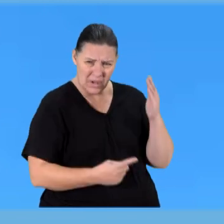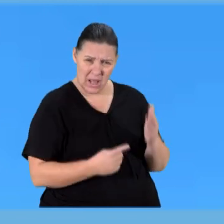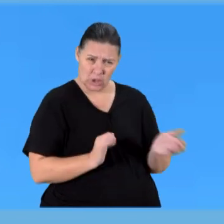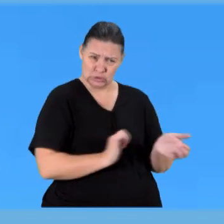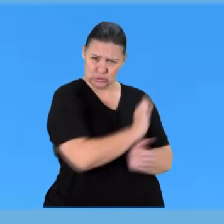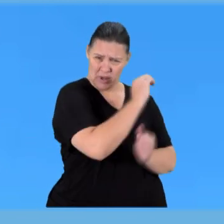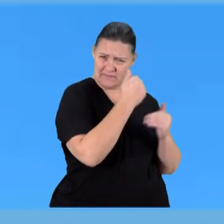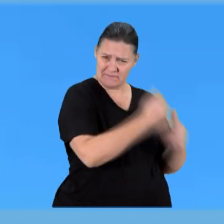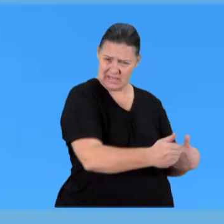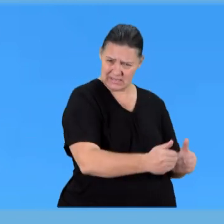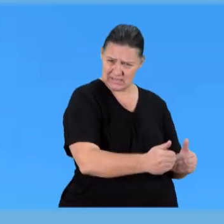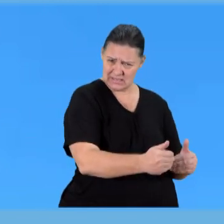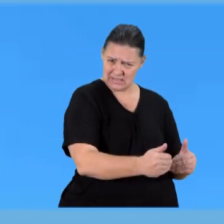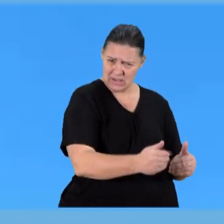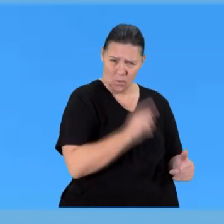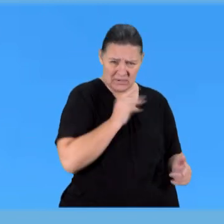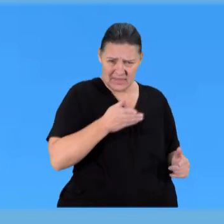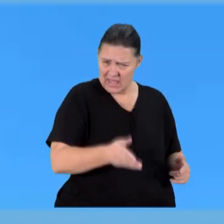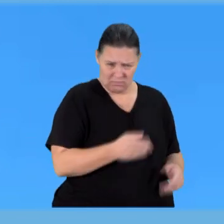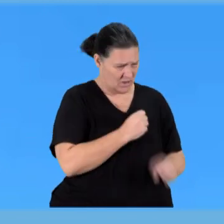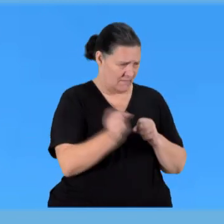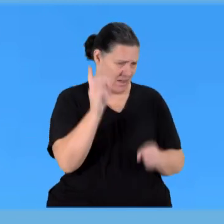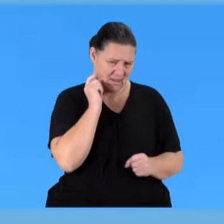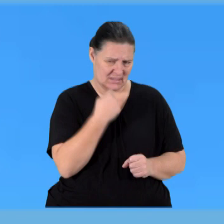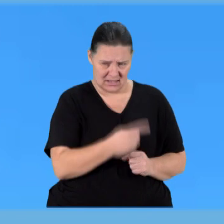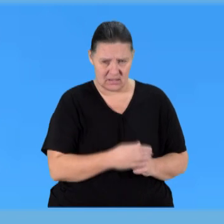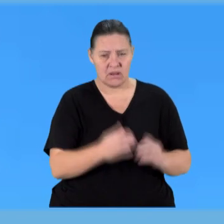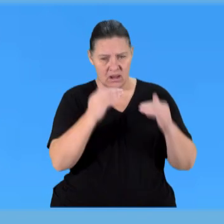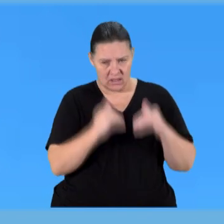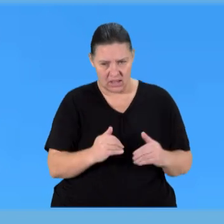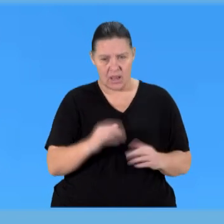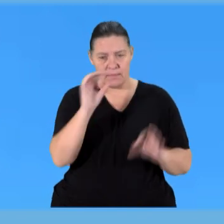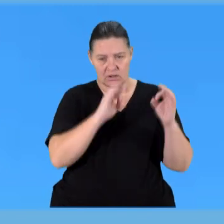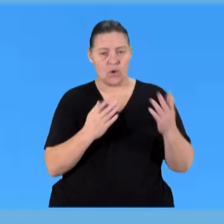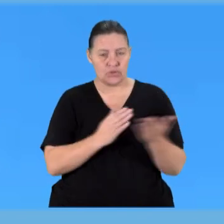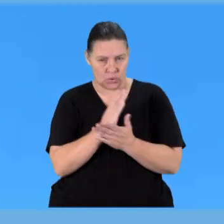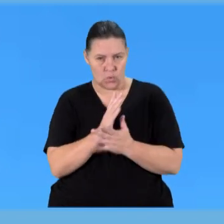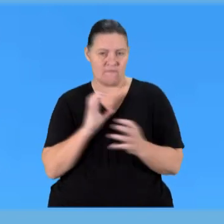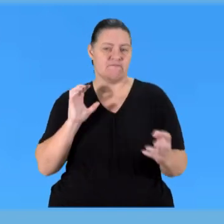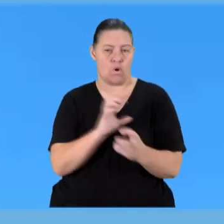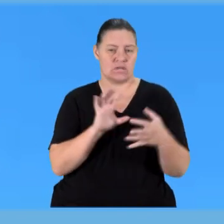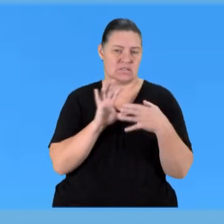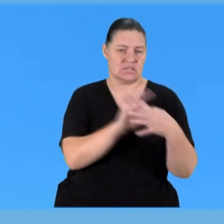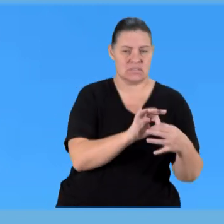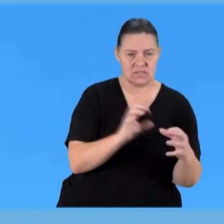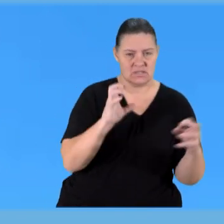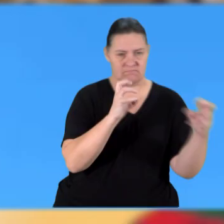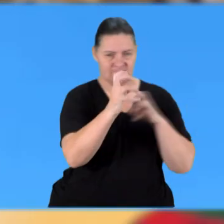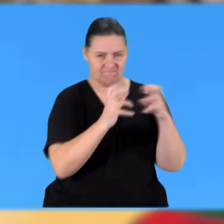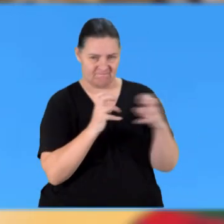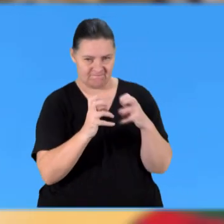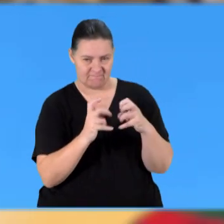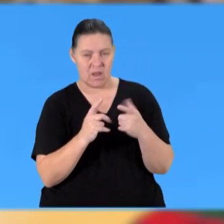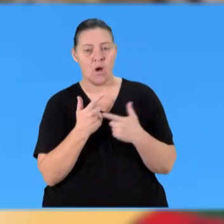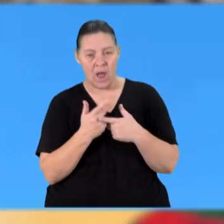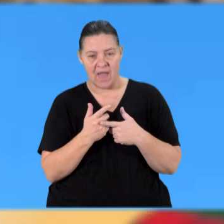exists only in one solid phase. But let's continue, we'll come back to that. Particles of matter are held together by forces. That we know,